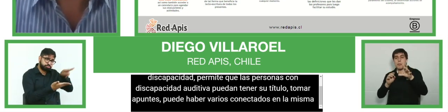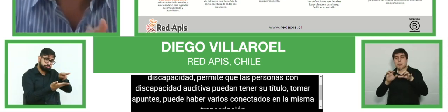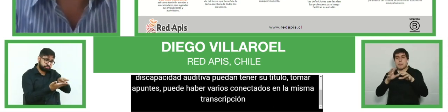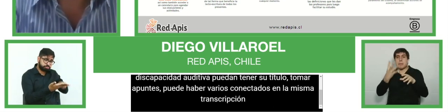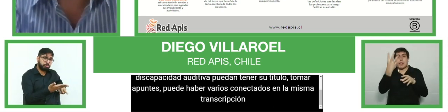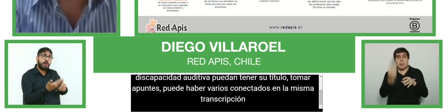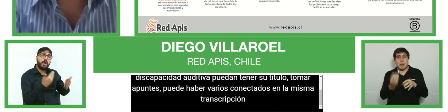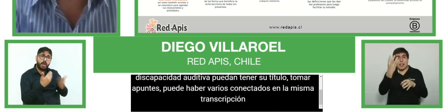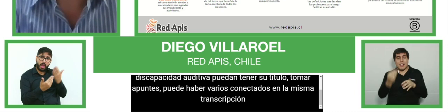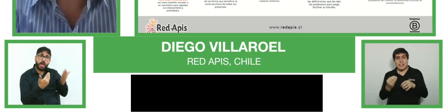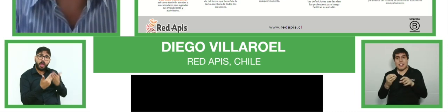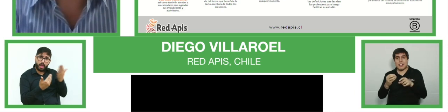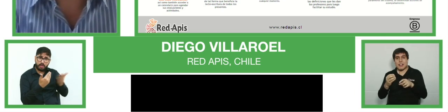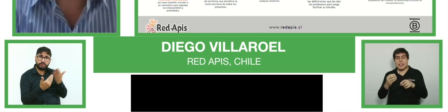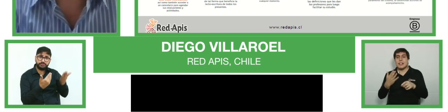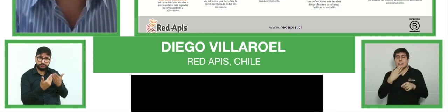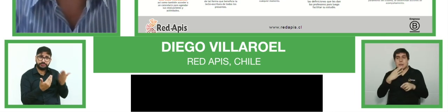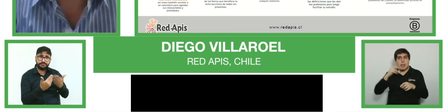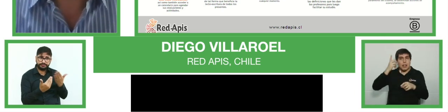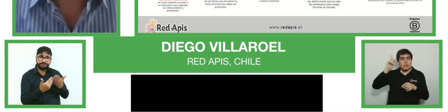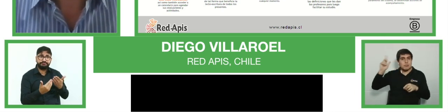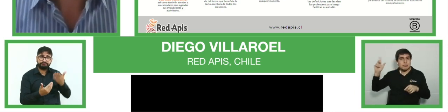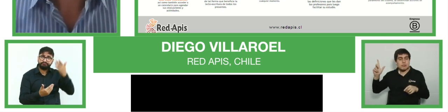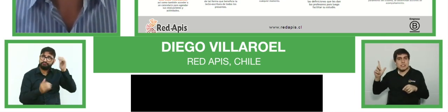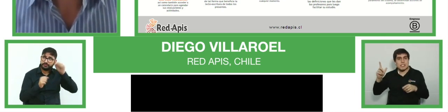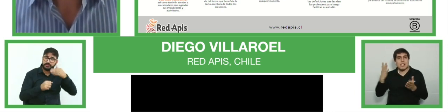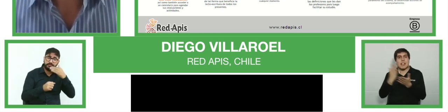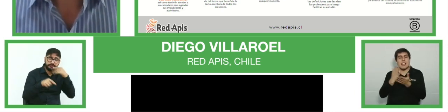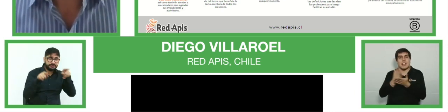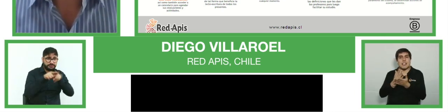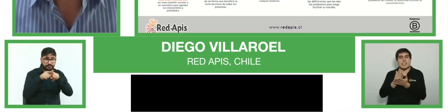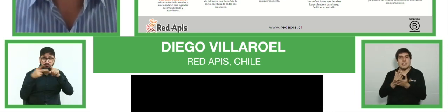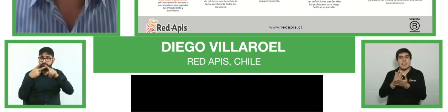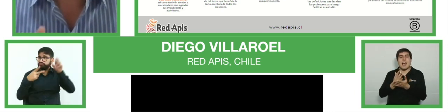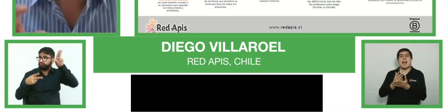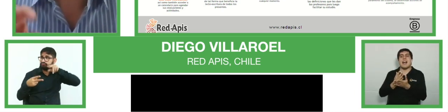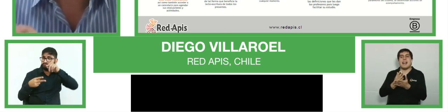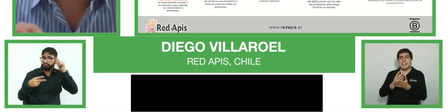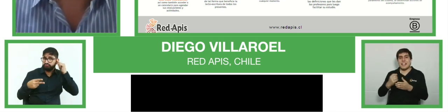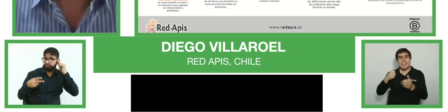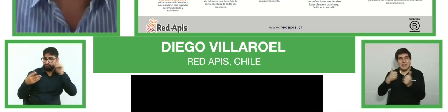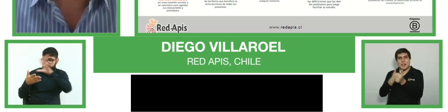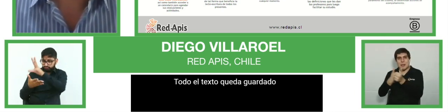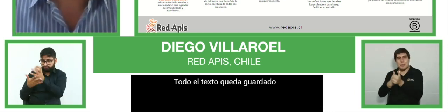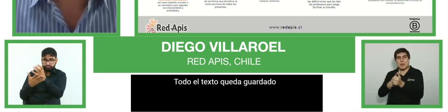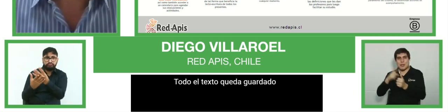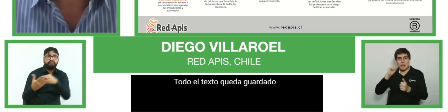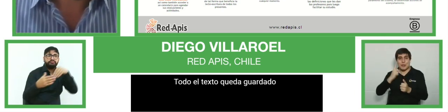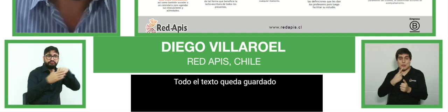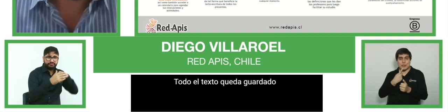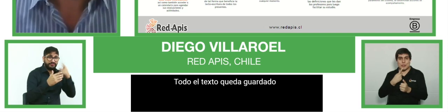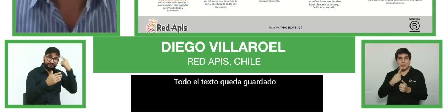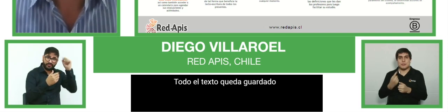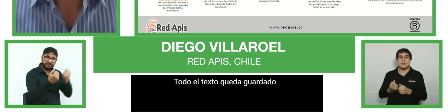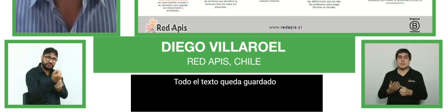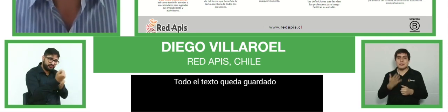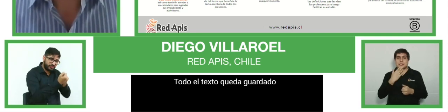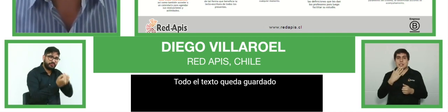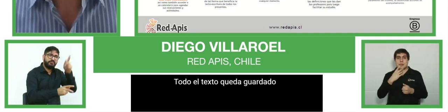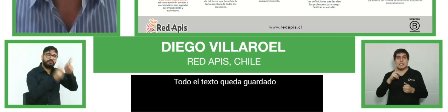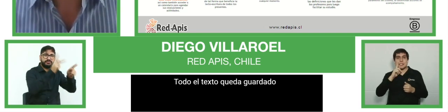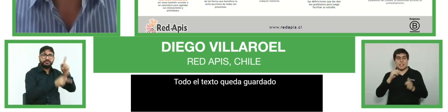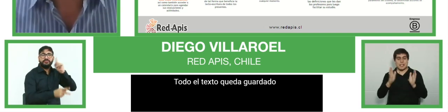class to support the student. And also, this platform incorporates a dictionary. So those people we